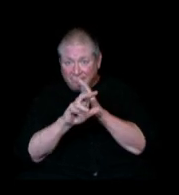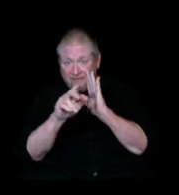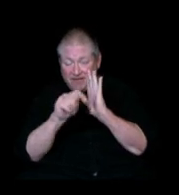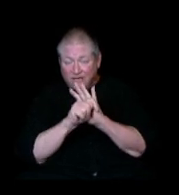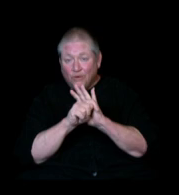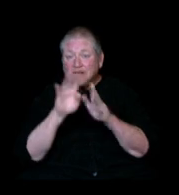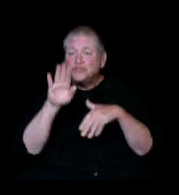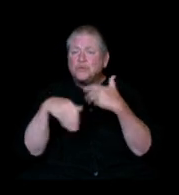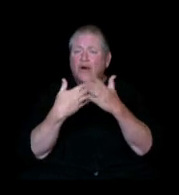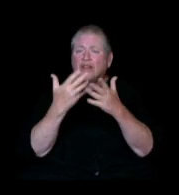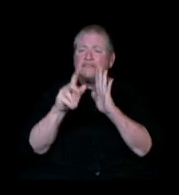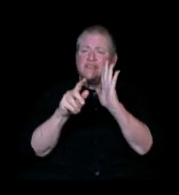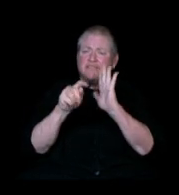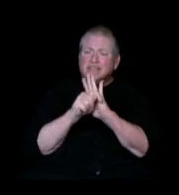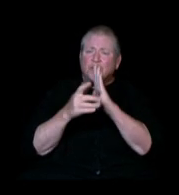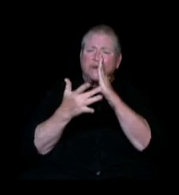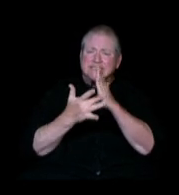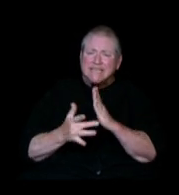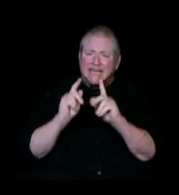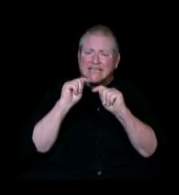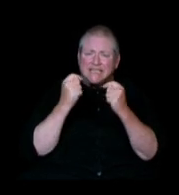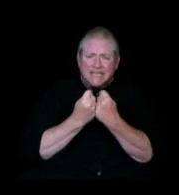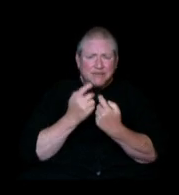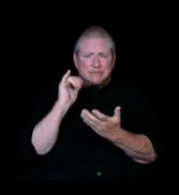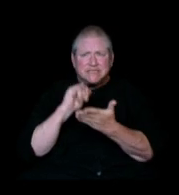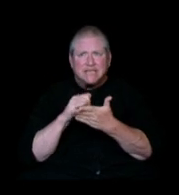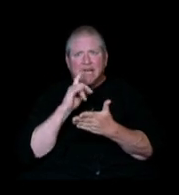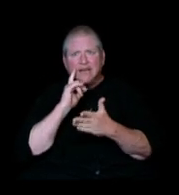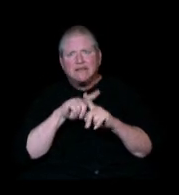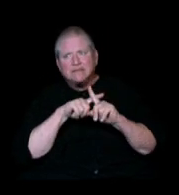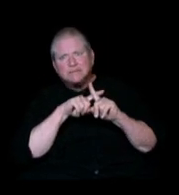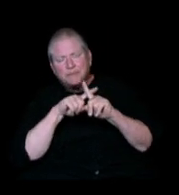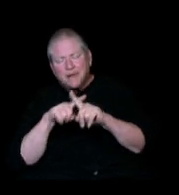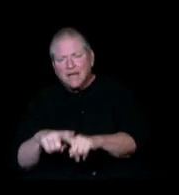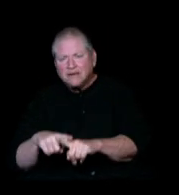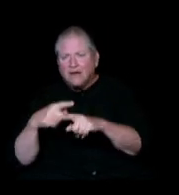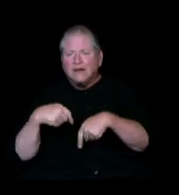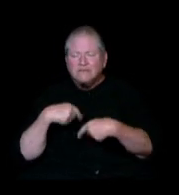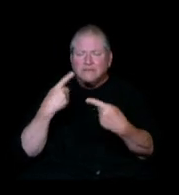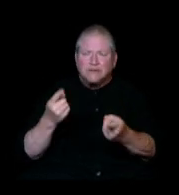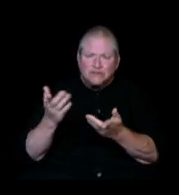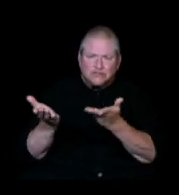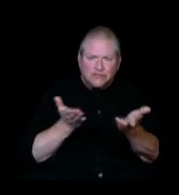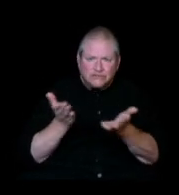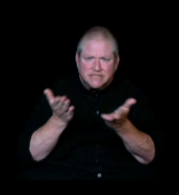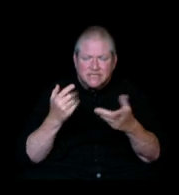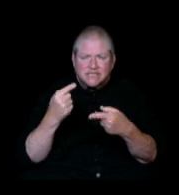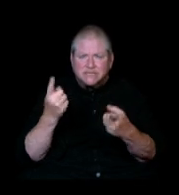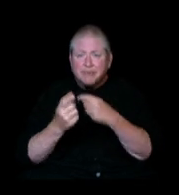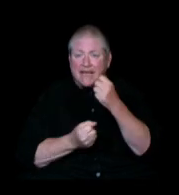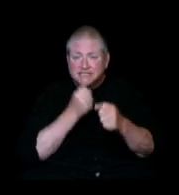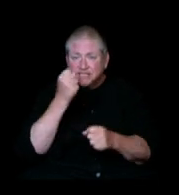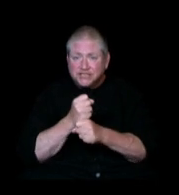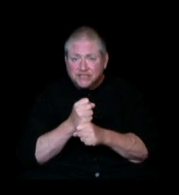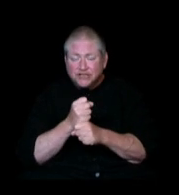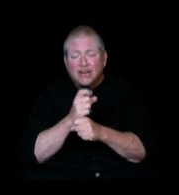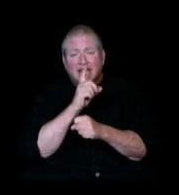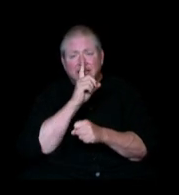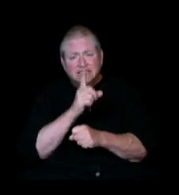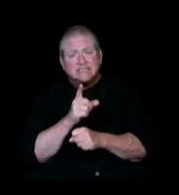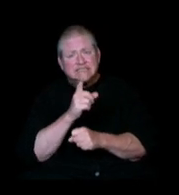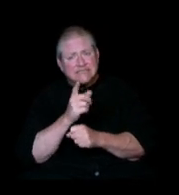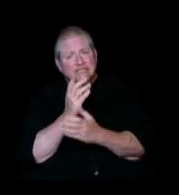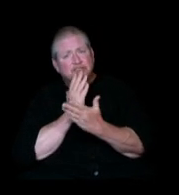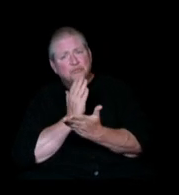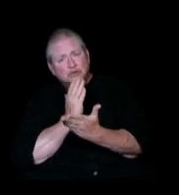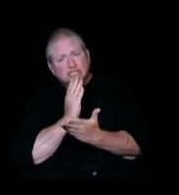all of the video and tech teams at Western who have been pulled in so many directions for their services this past year. And certainly a deep